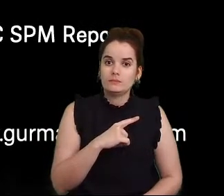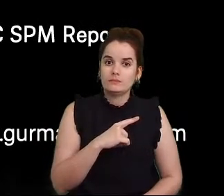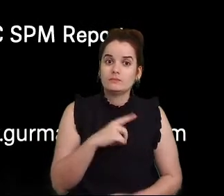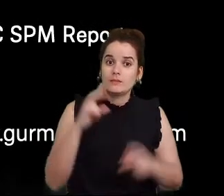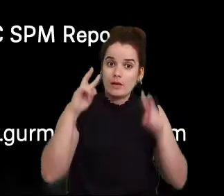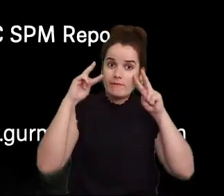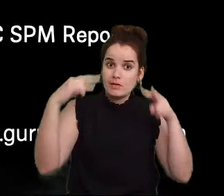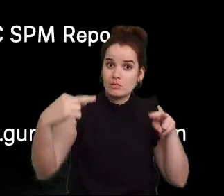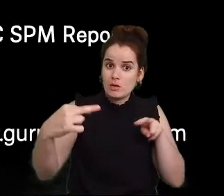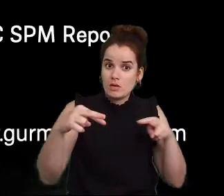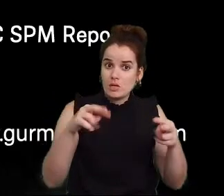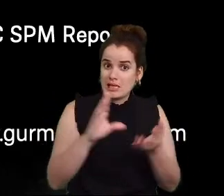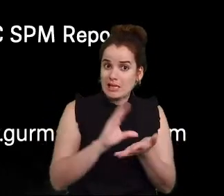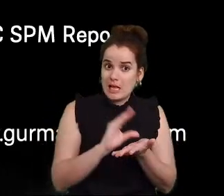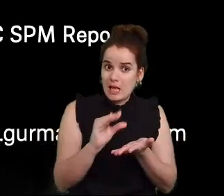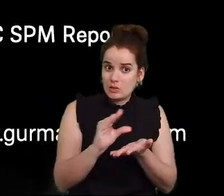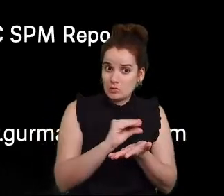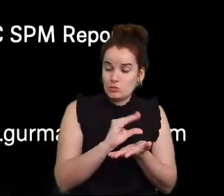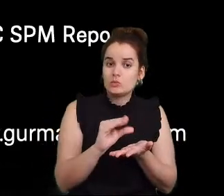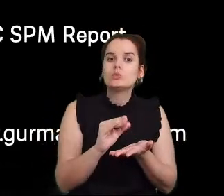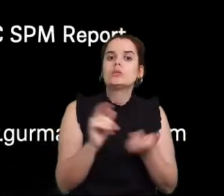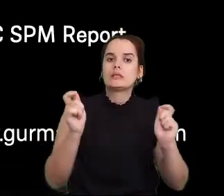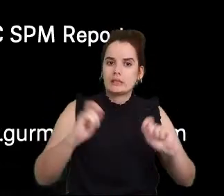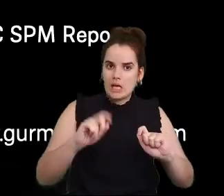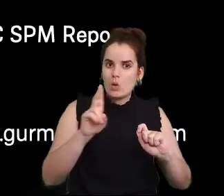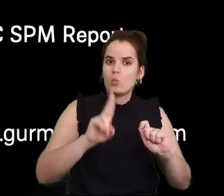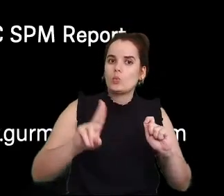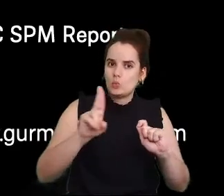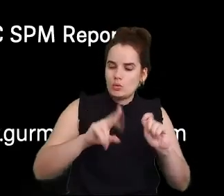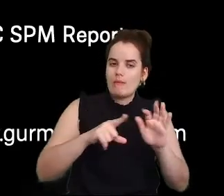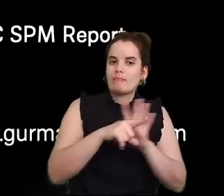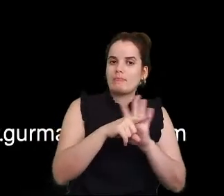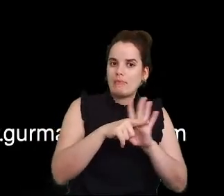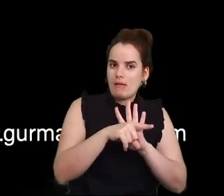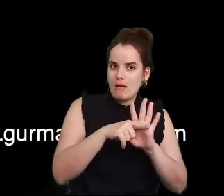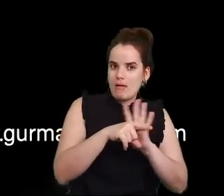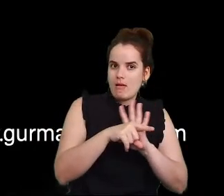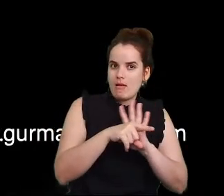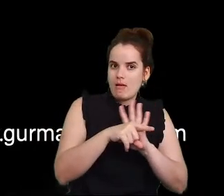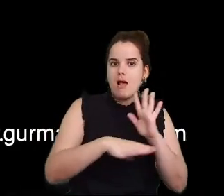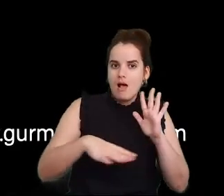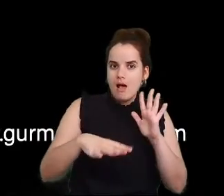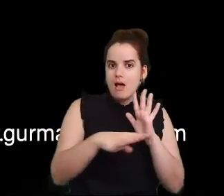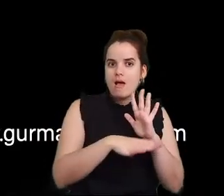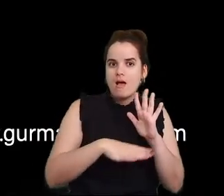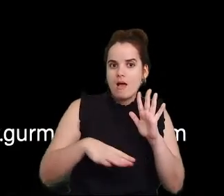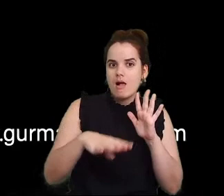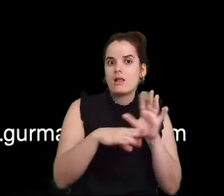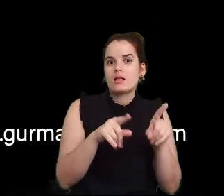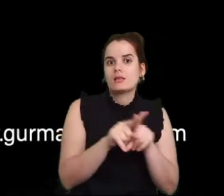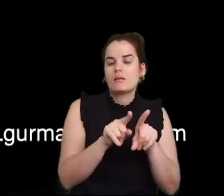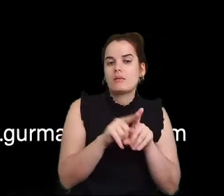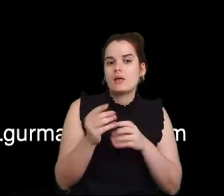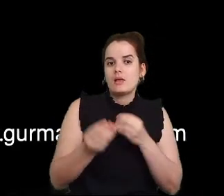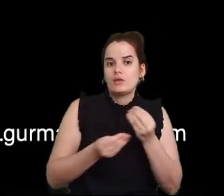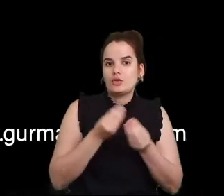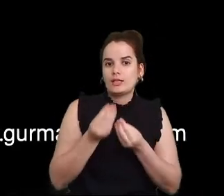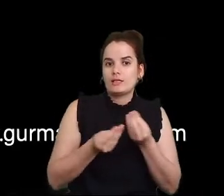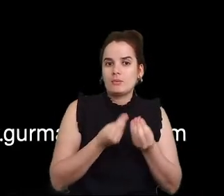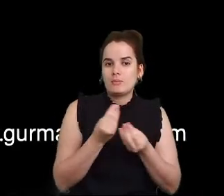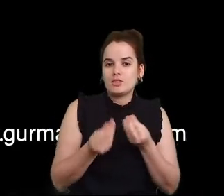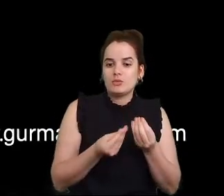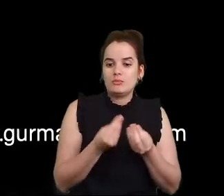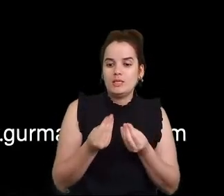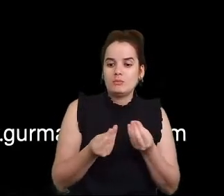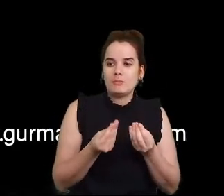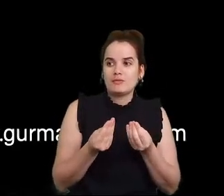thinking how they can communicate data better. You can use it in public policy. So